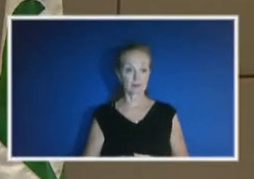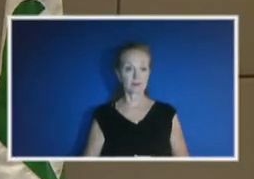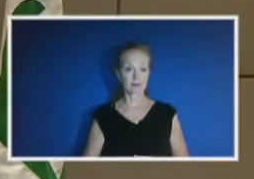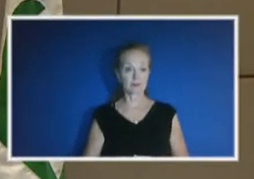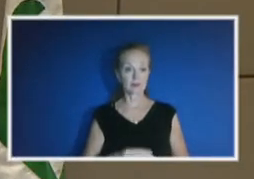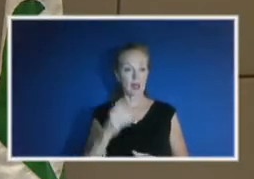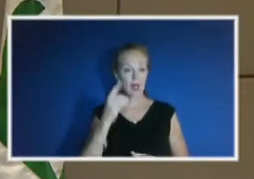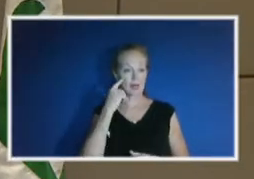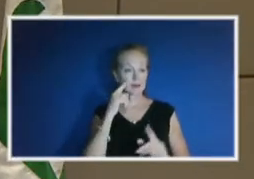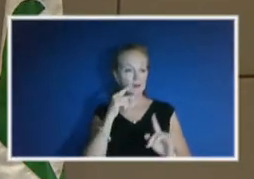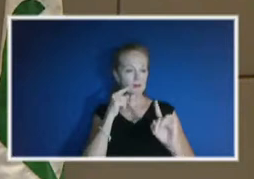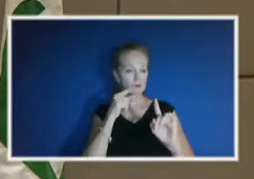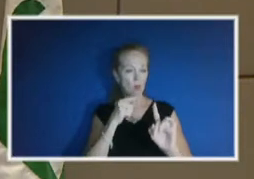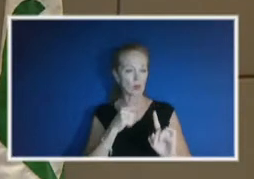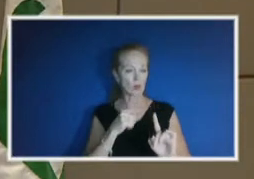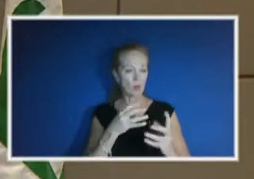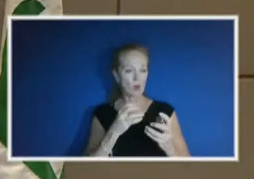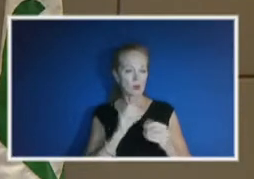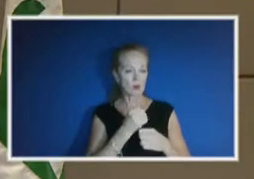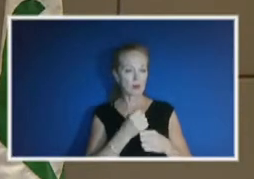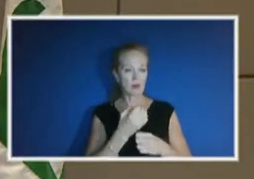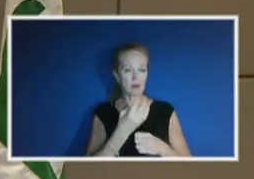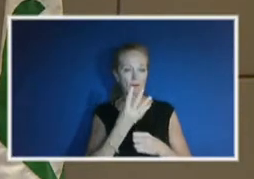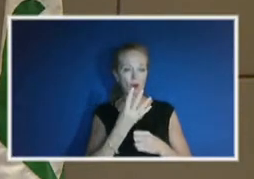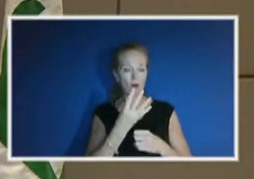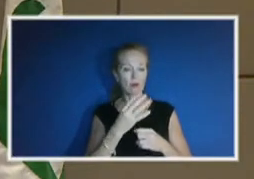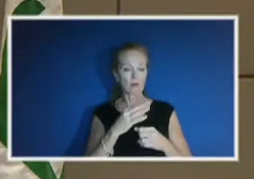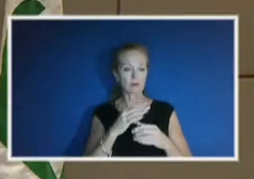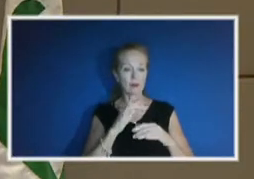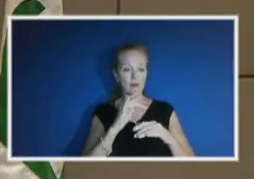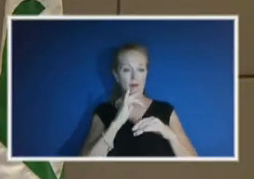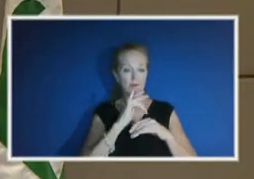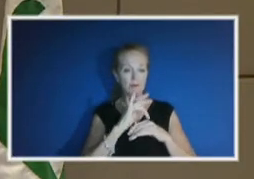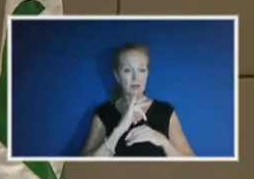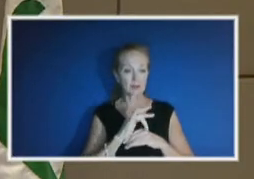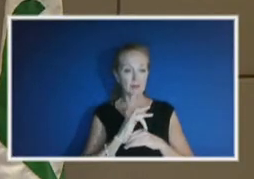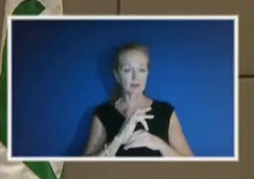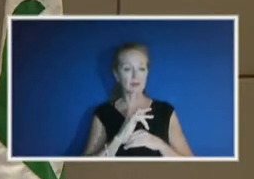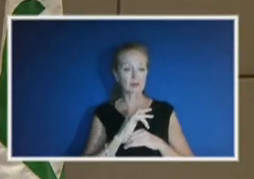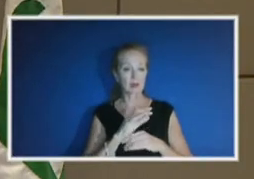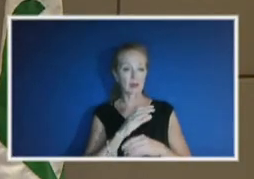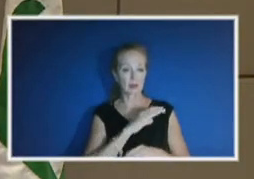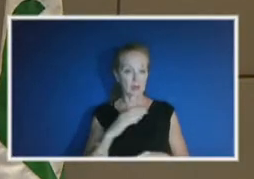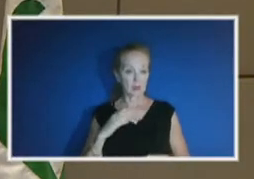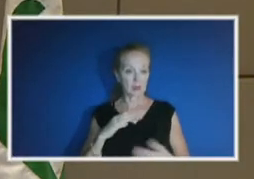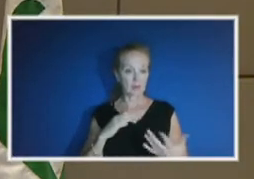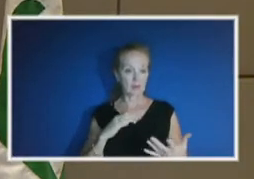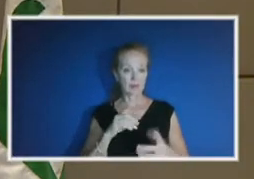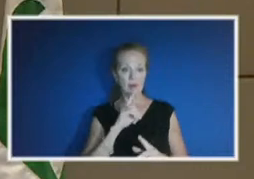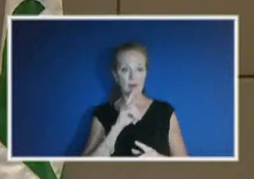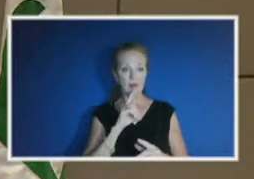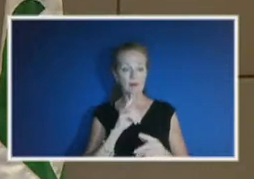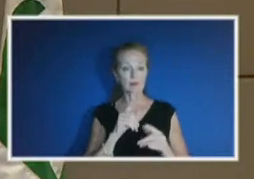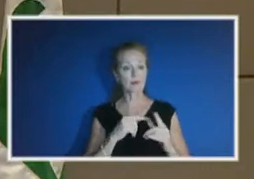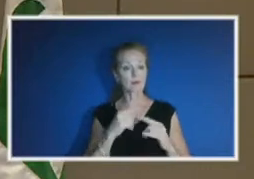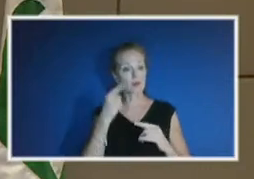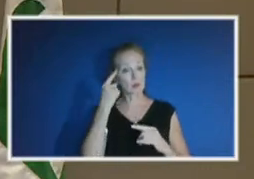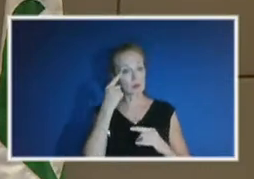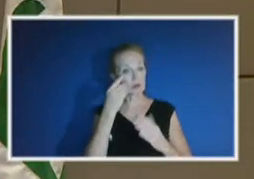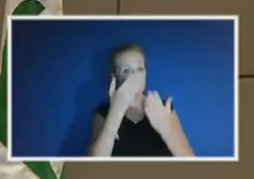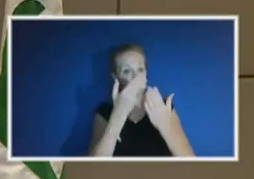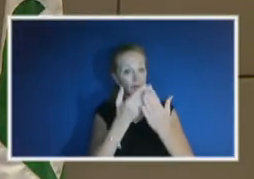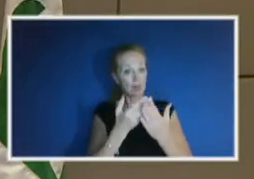some key points I'd like to make is we have four vacancies on the committee that are being considered on our ballot tonight.